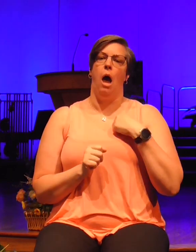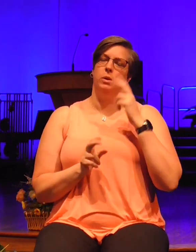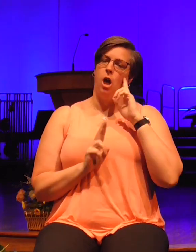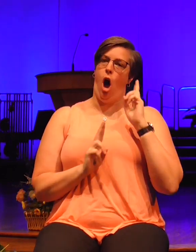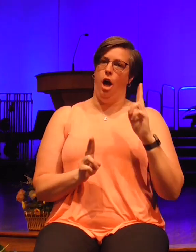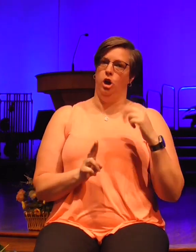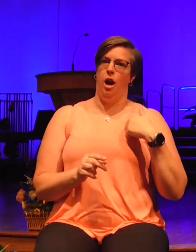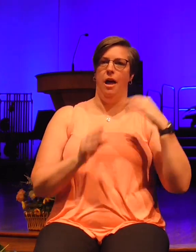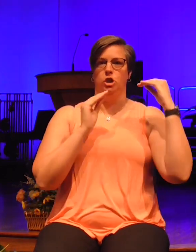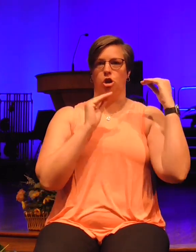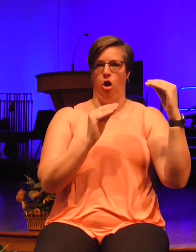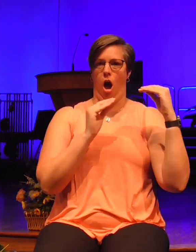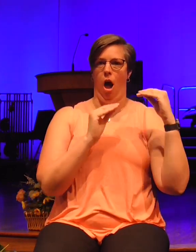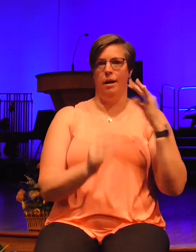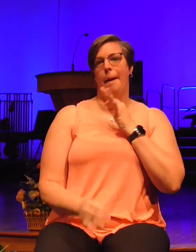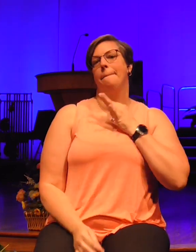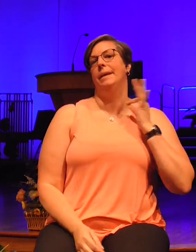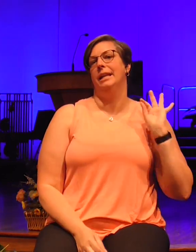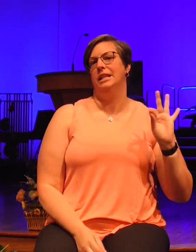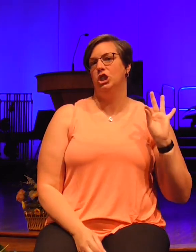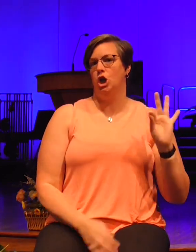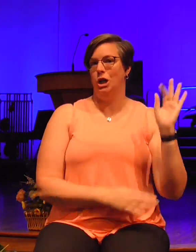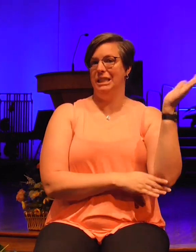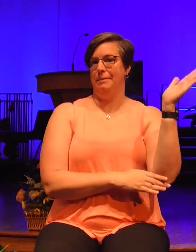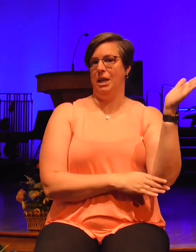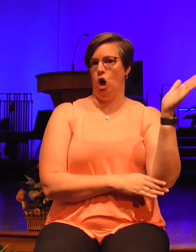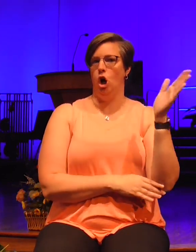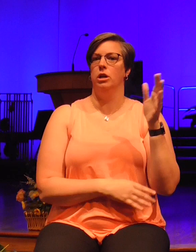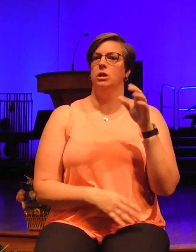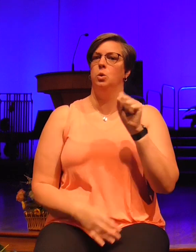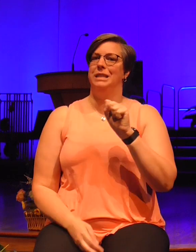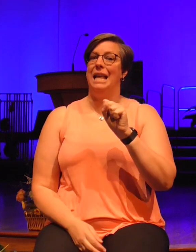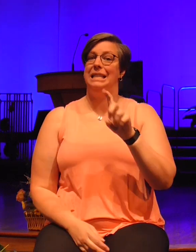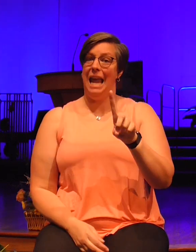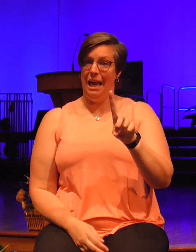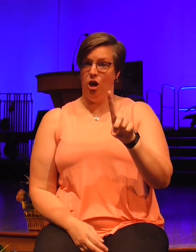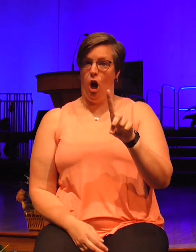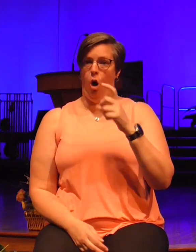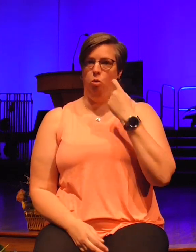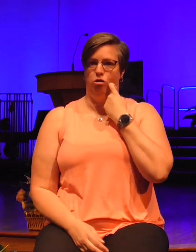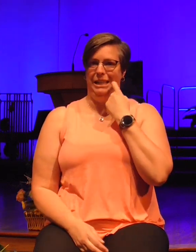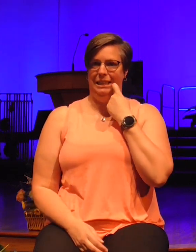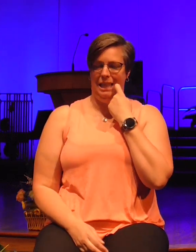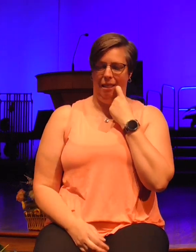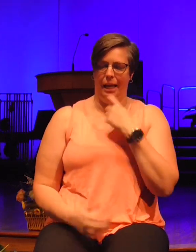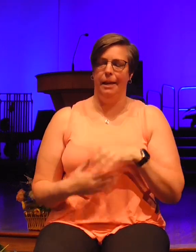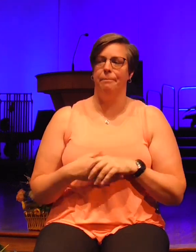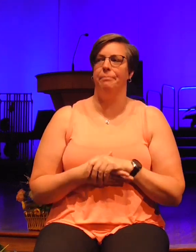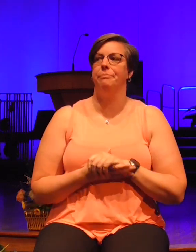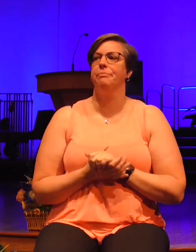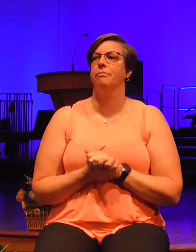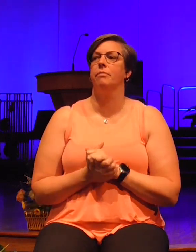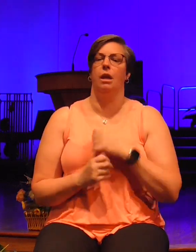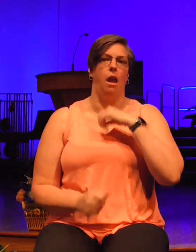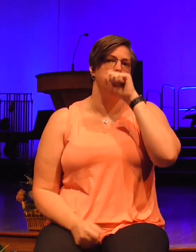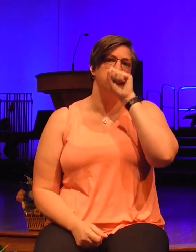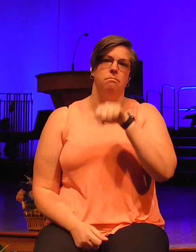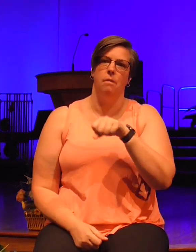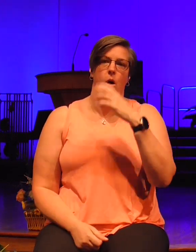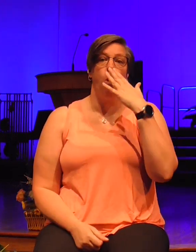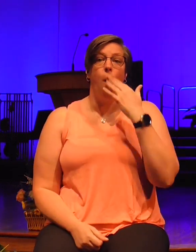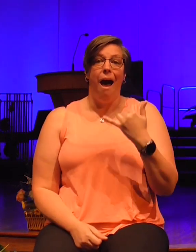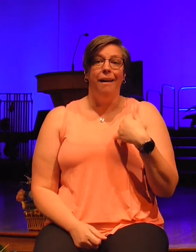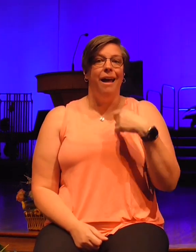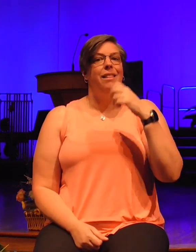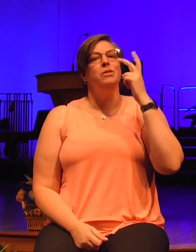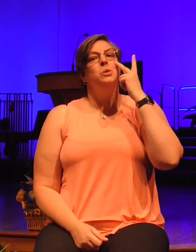to teach minister as speaker to our San Diego campus of ministers recently. And I love to do that because I love to